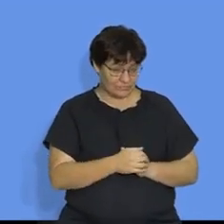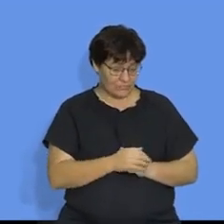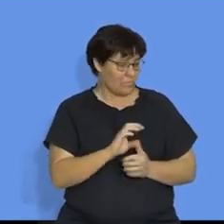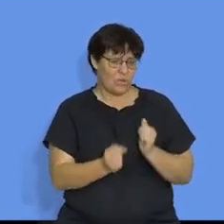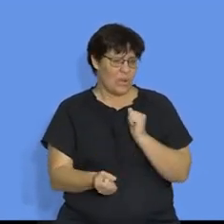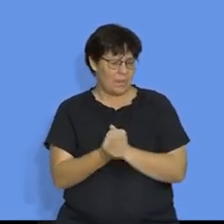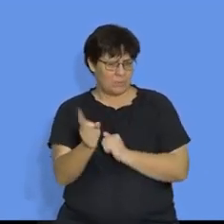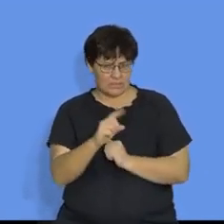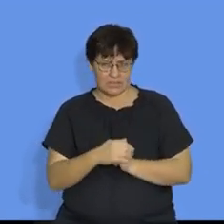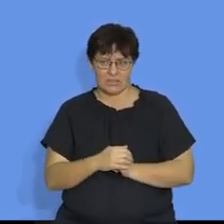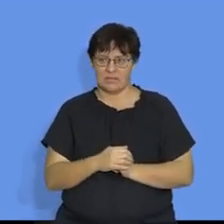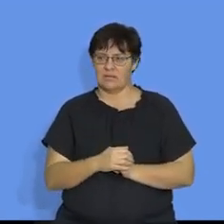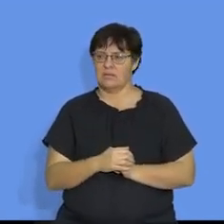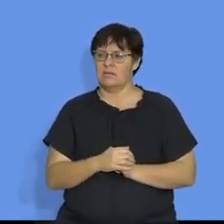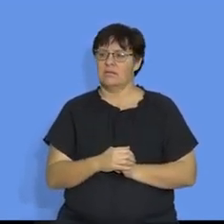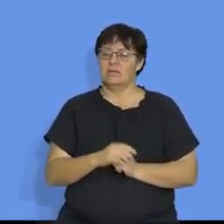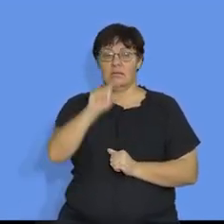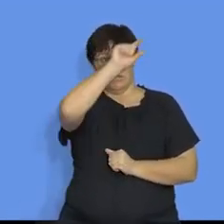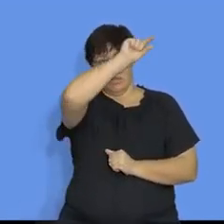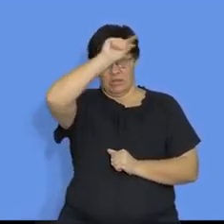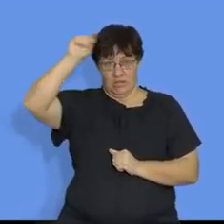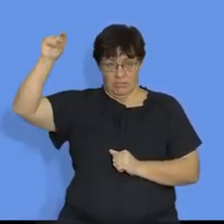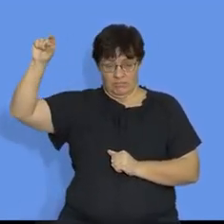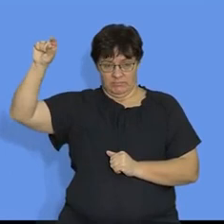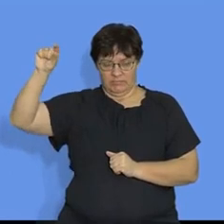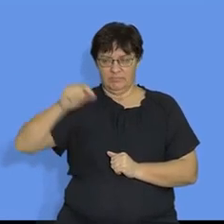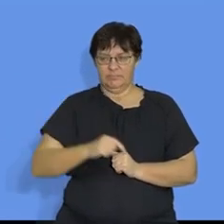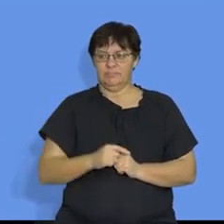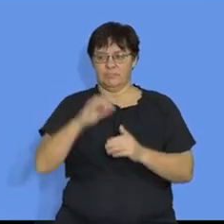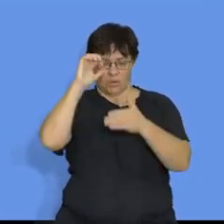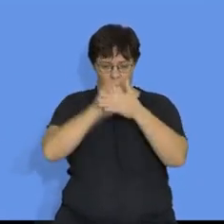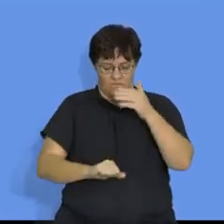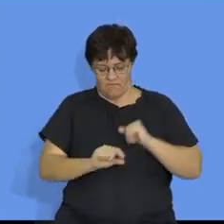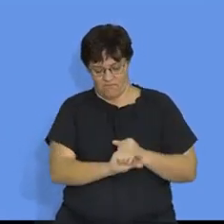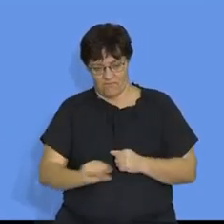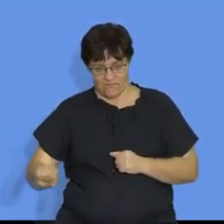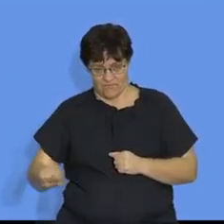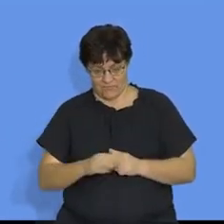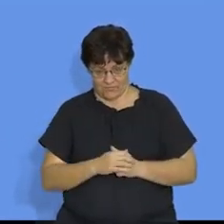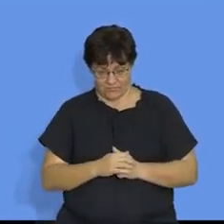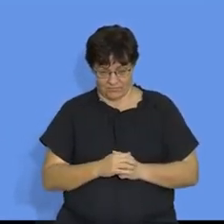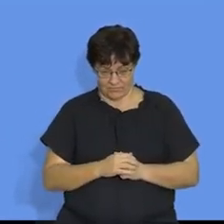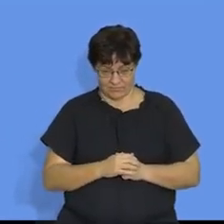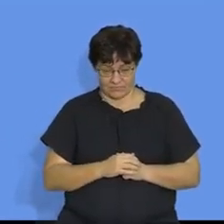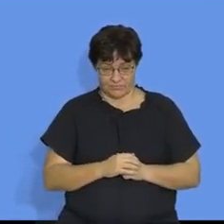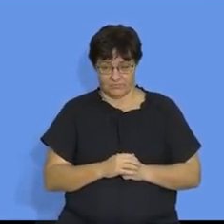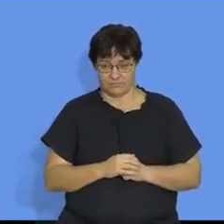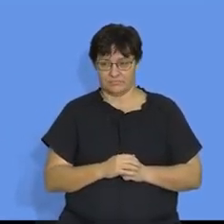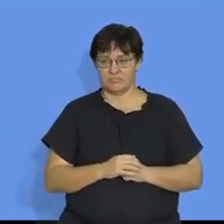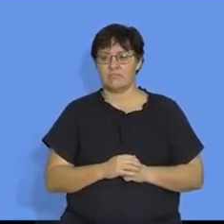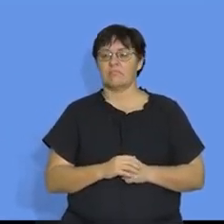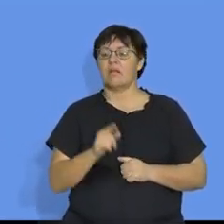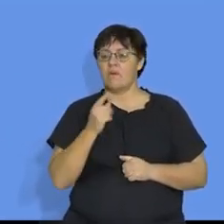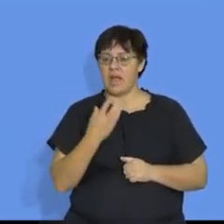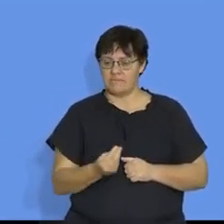what's going to happen is essentially I'm taking this top line and I'm subtracting the values of the bottom line. We